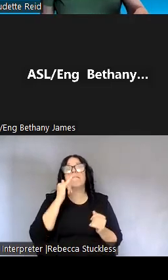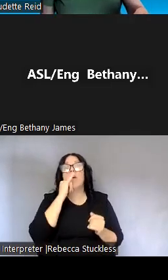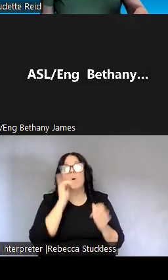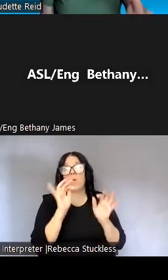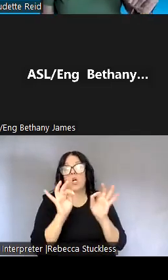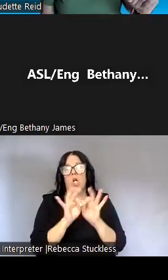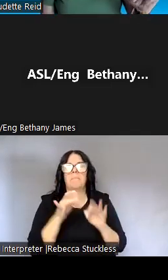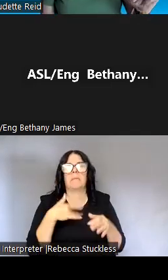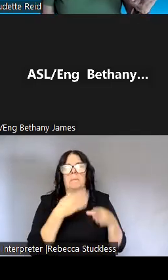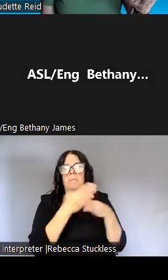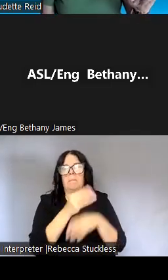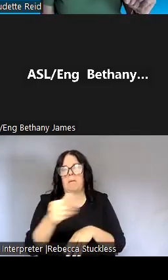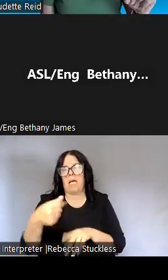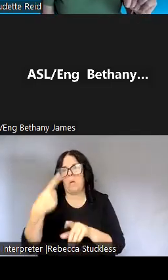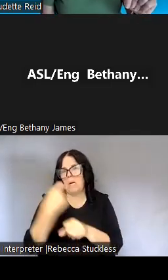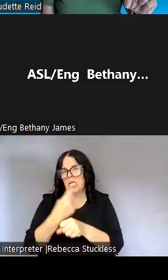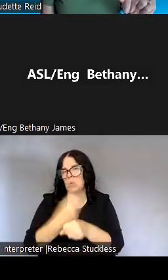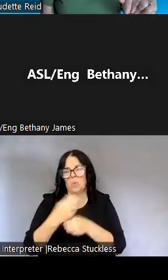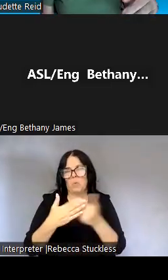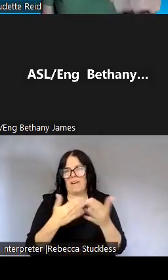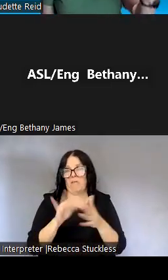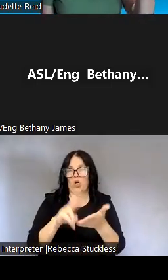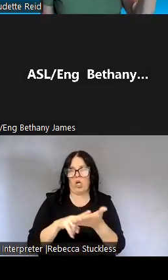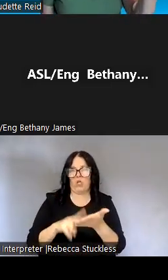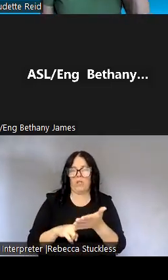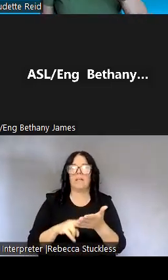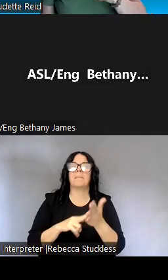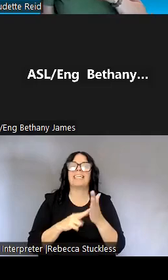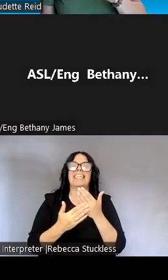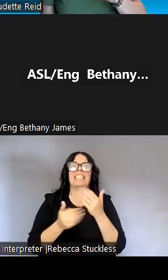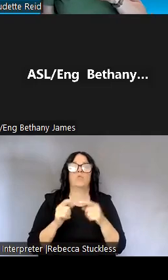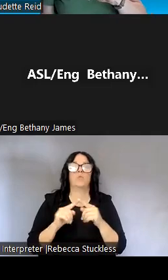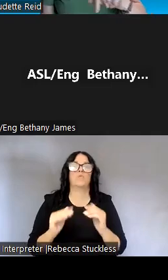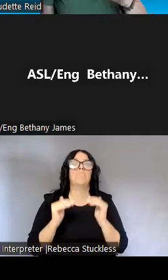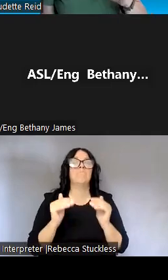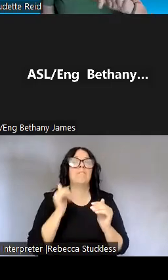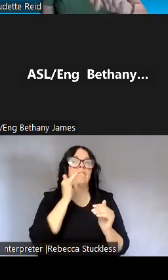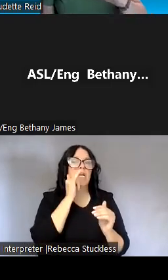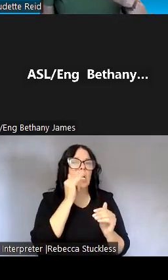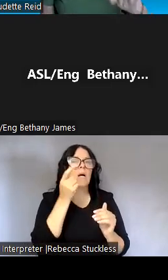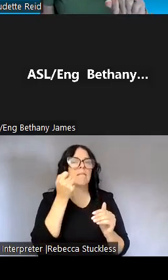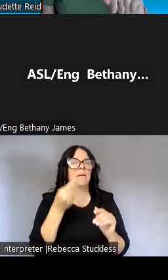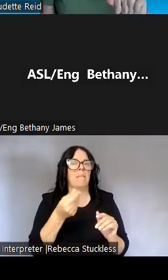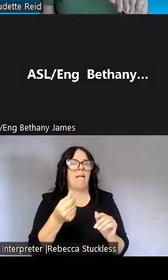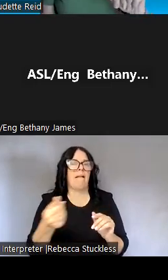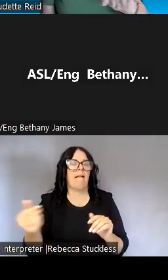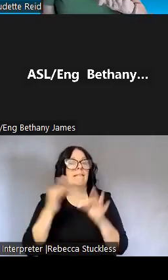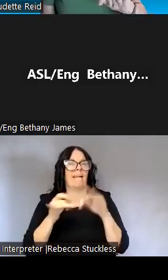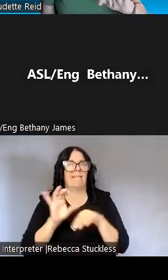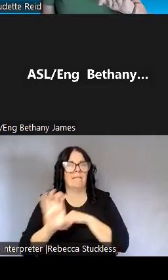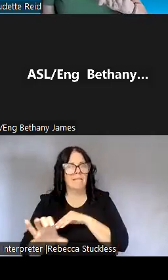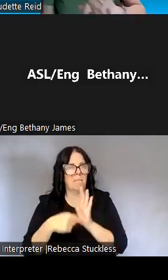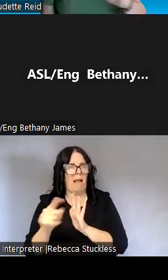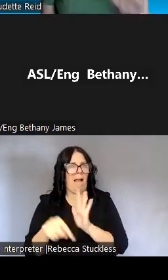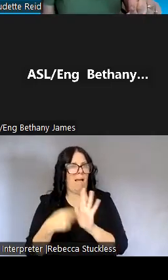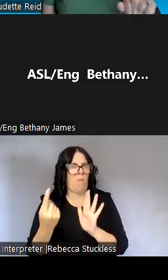of the contract, making it easier to afford some of those high-end devices. Certainly, how your clients are